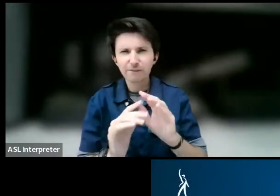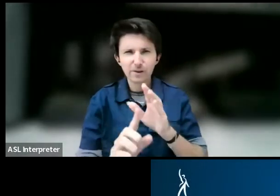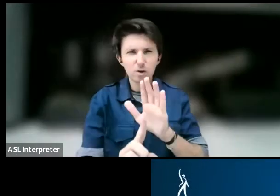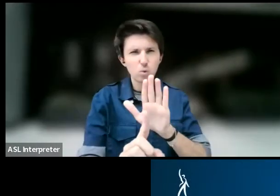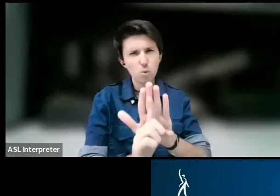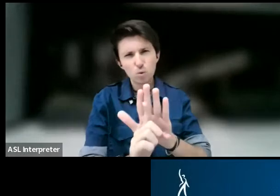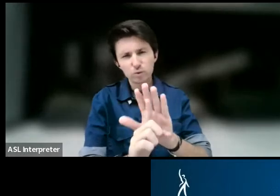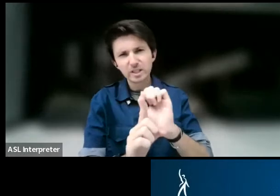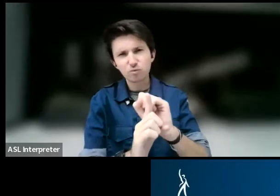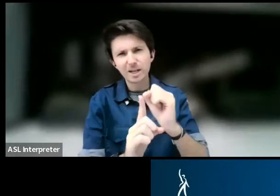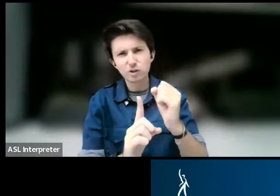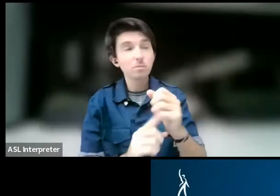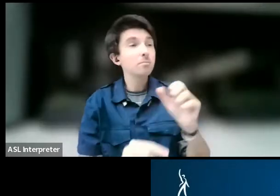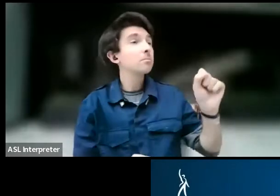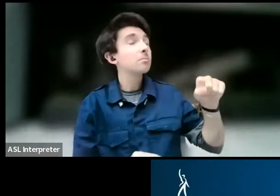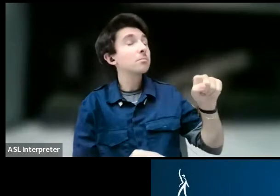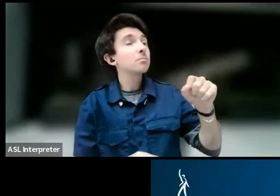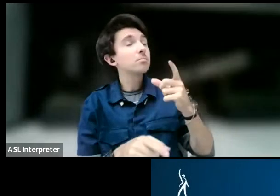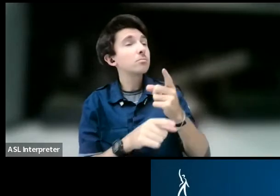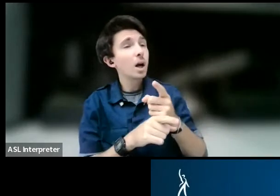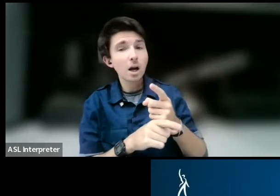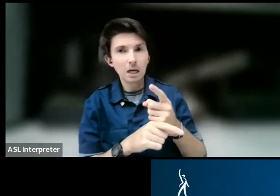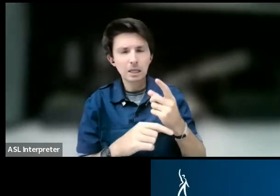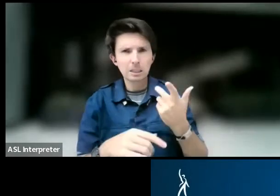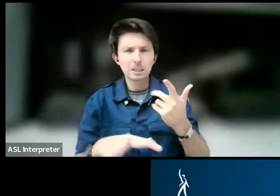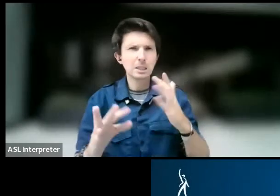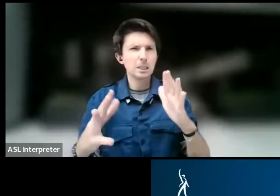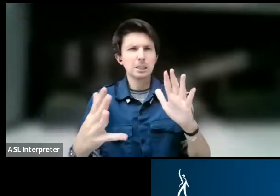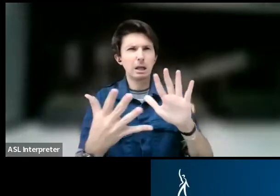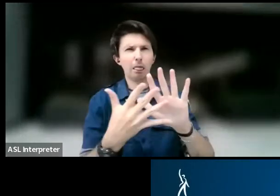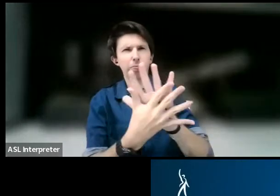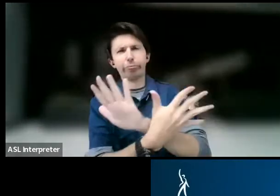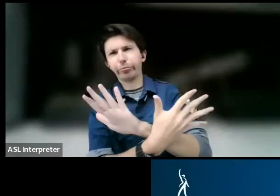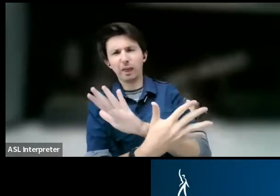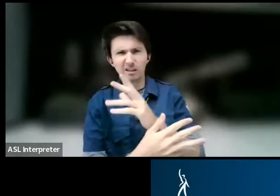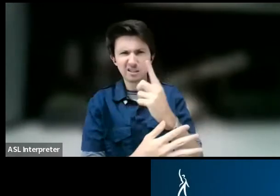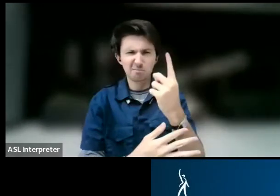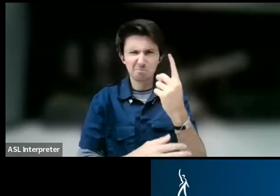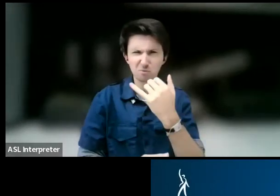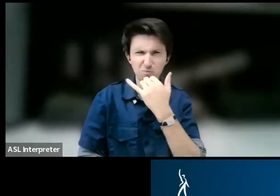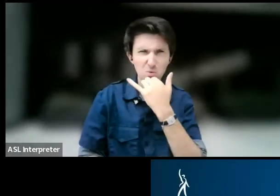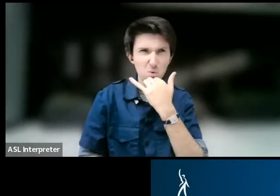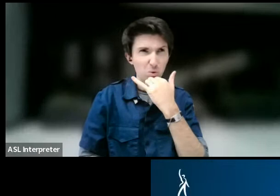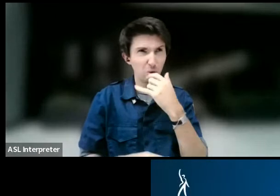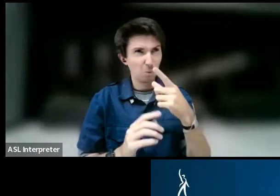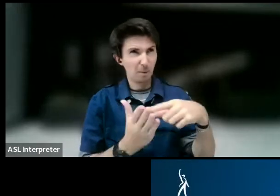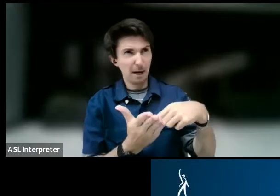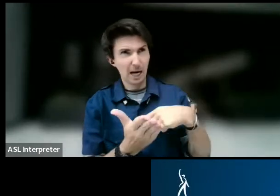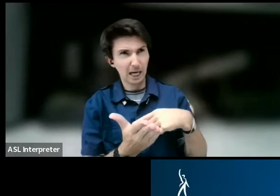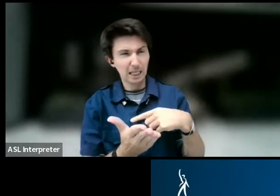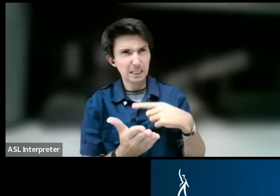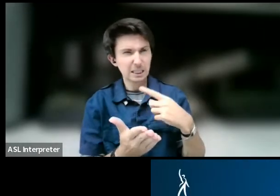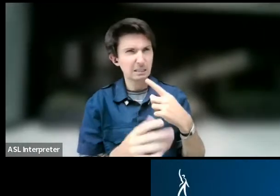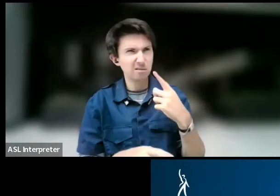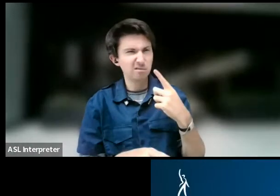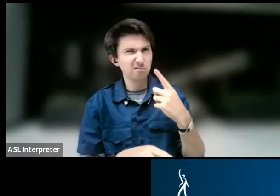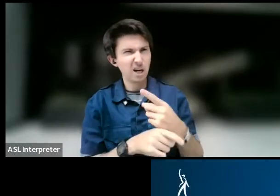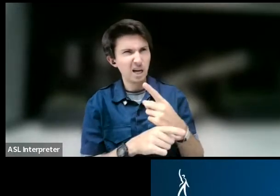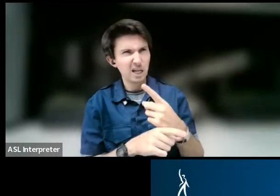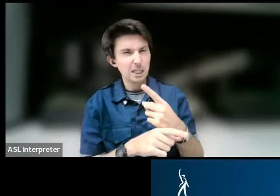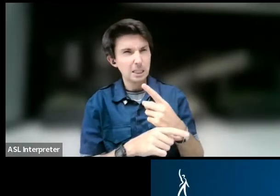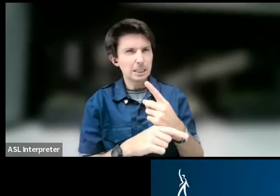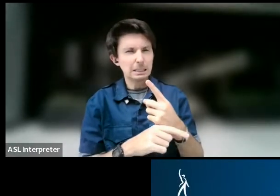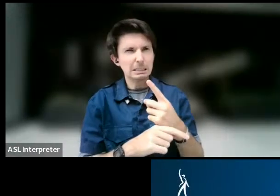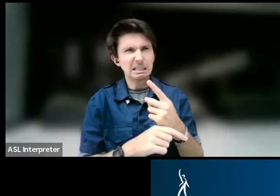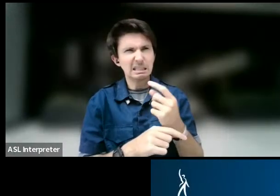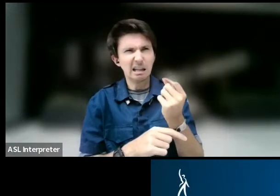what we're supposed to be paid, letting the union know, like that is why we have a union. There is a staff of people who are there to make